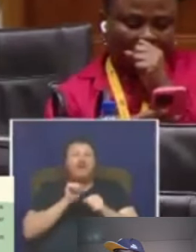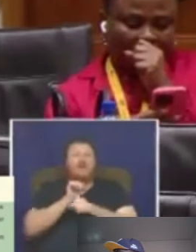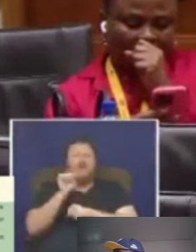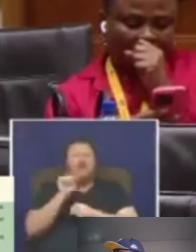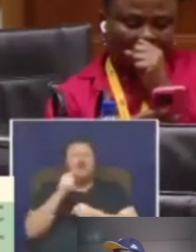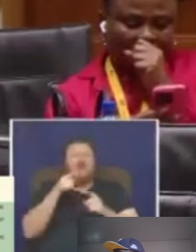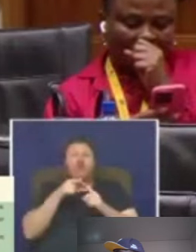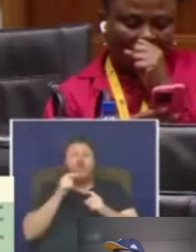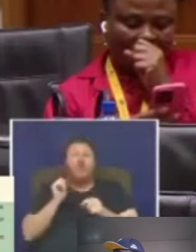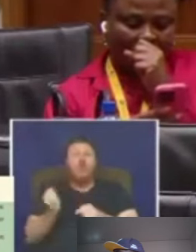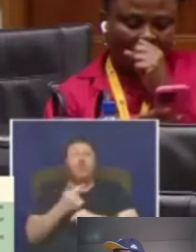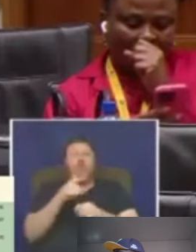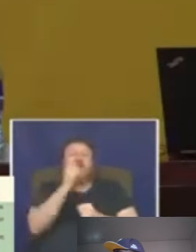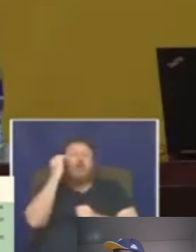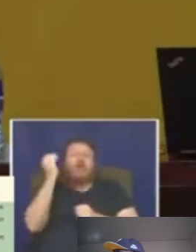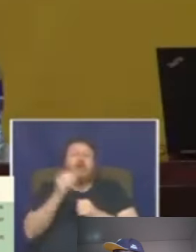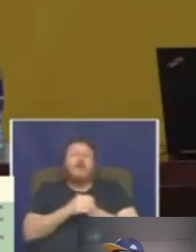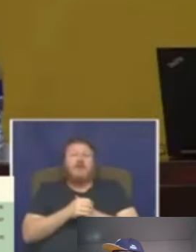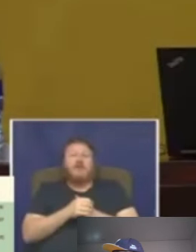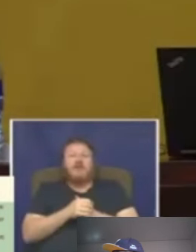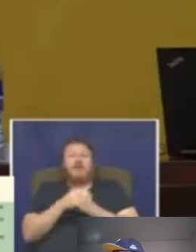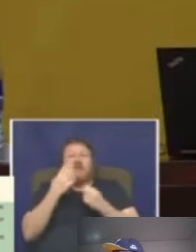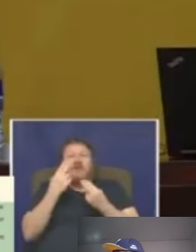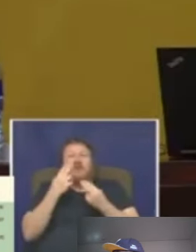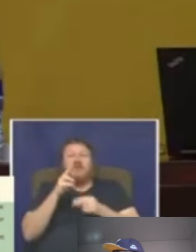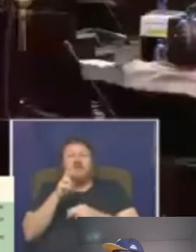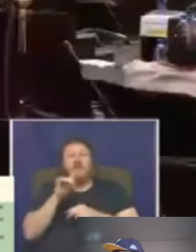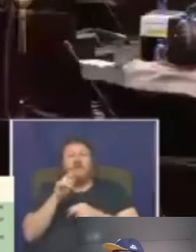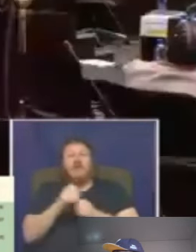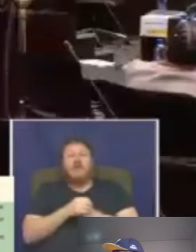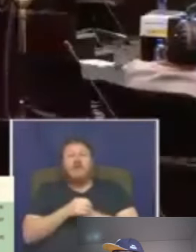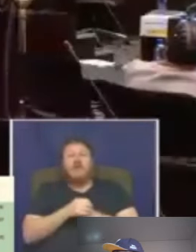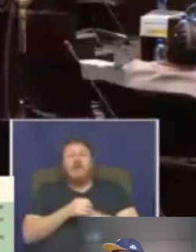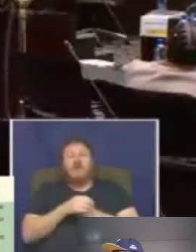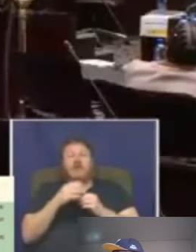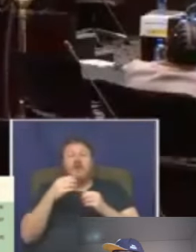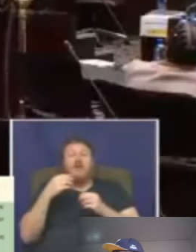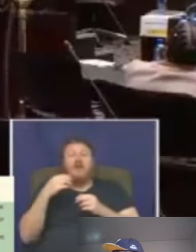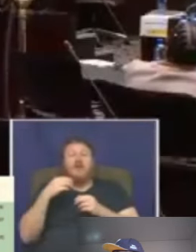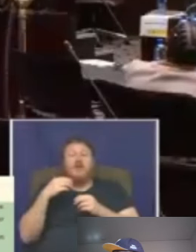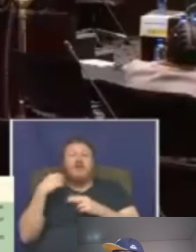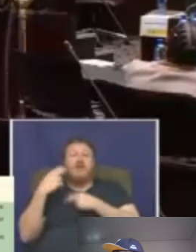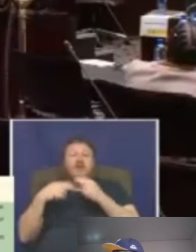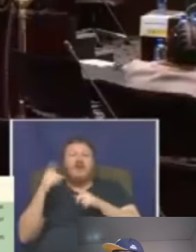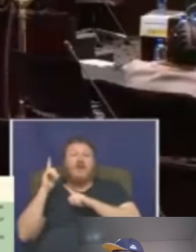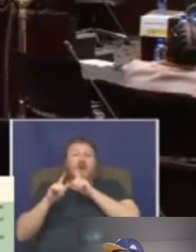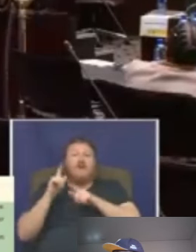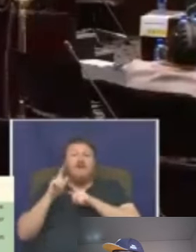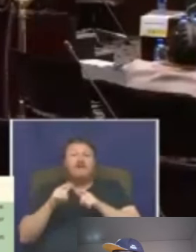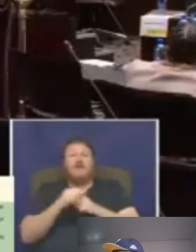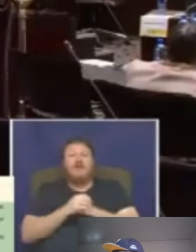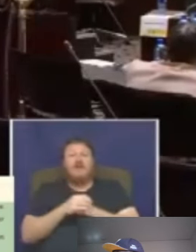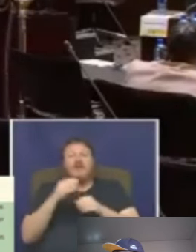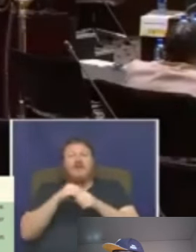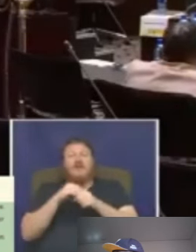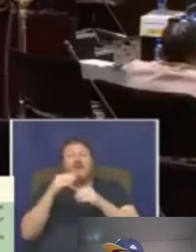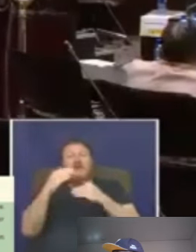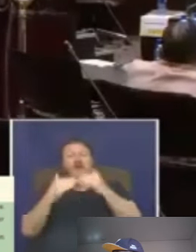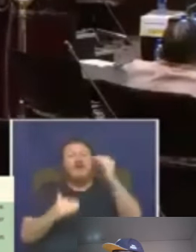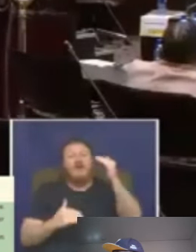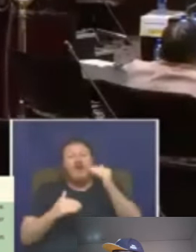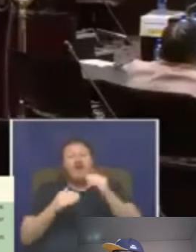towards all of us Africans. I think they will agree, Chair, that we've inherited van Riebeck's legacy in our inequality in South